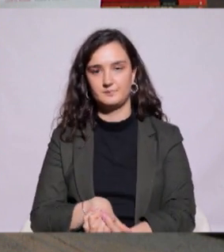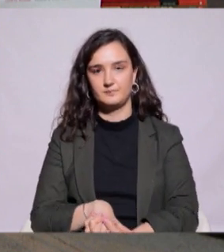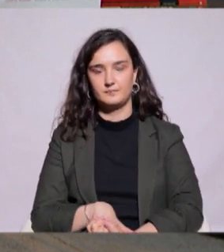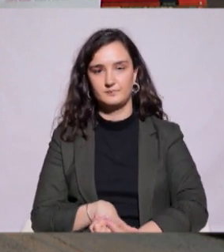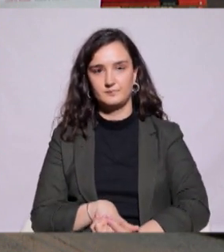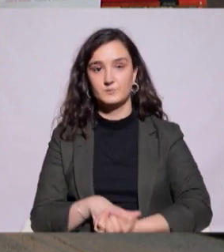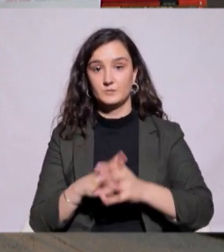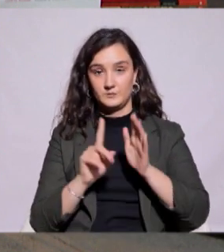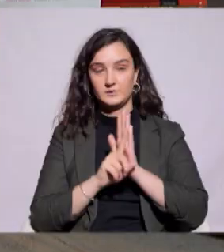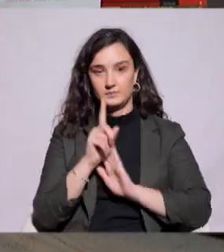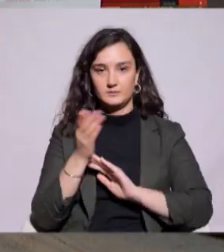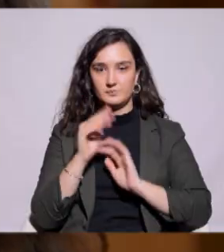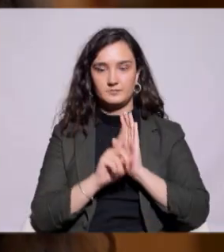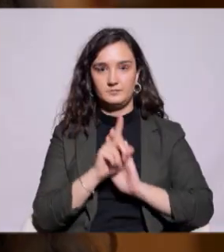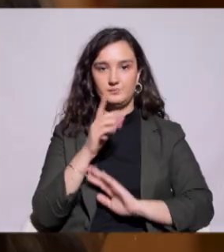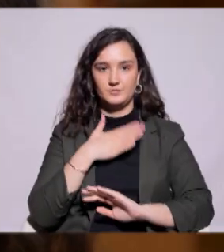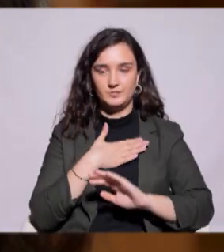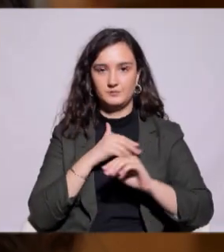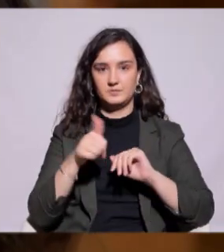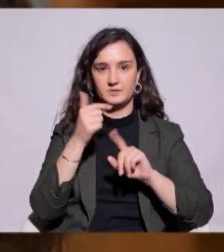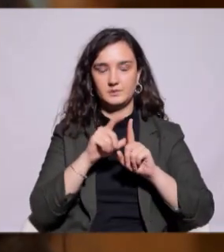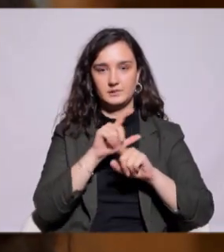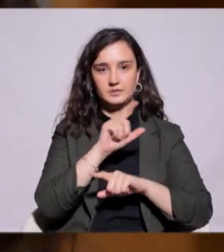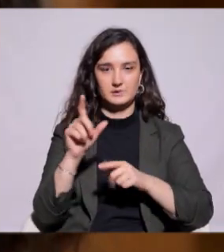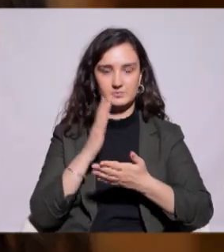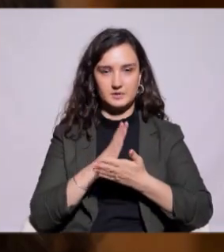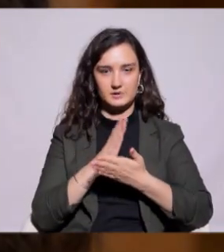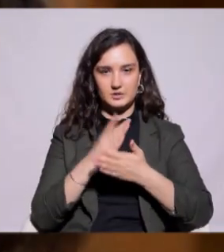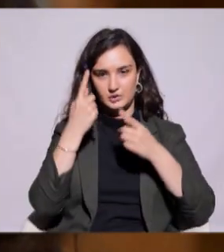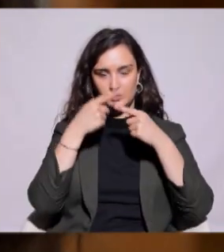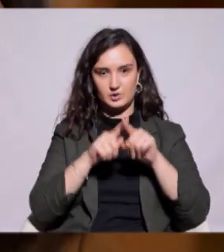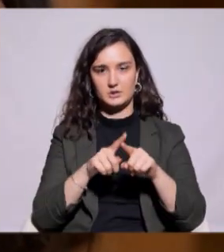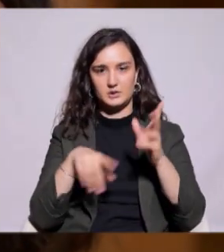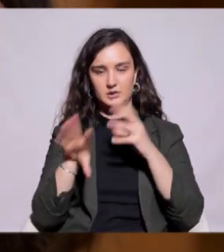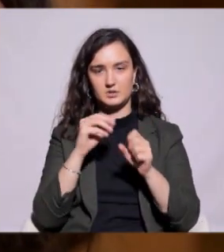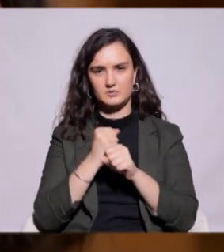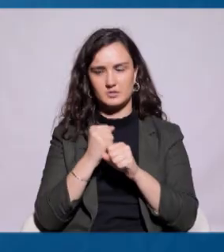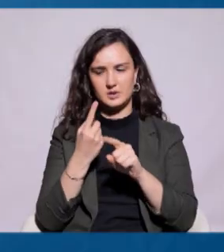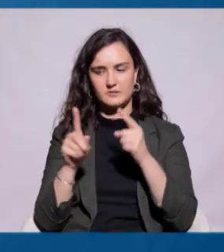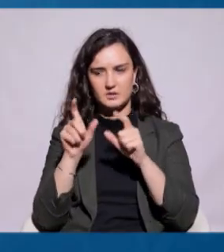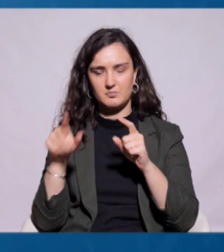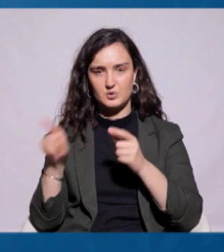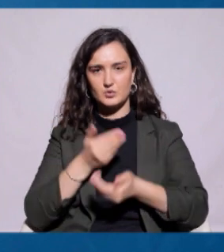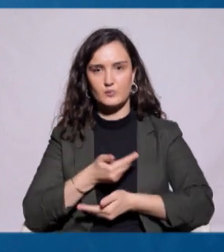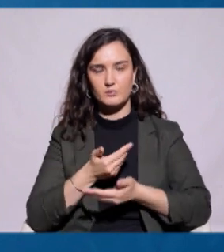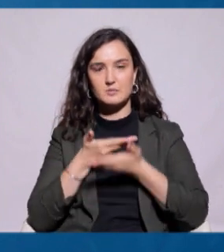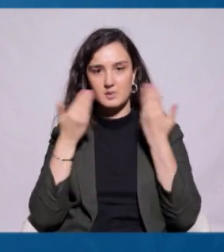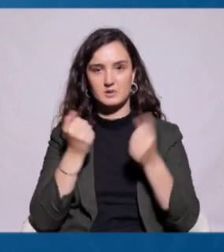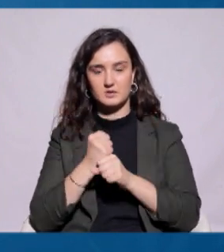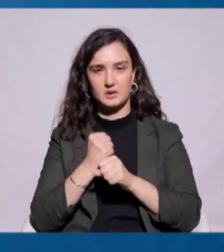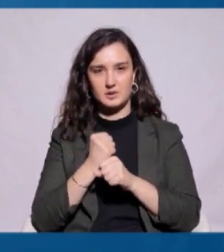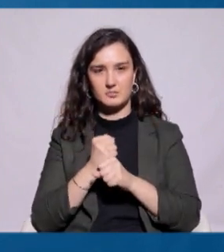we begin? Let's begin. Our first sentence is, engineers make other people's lives